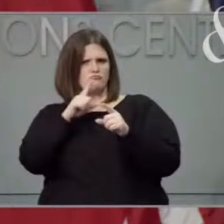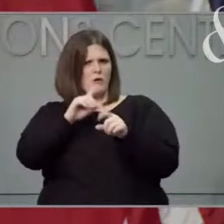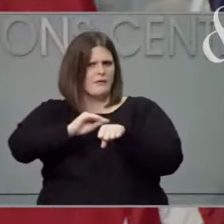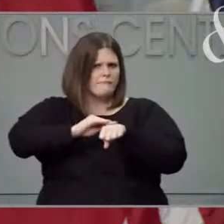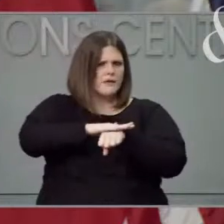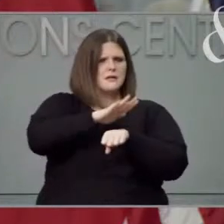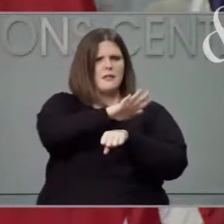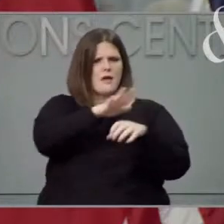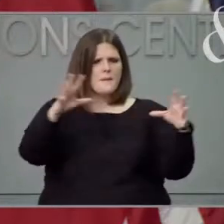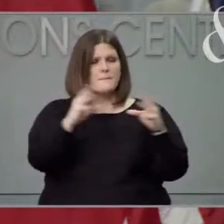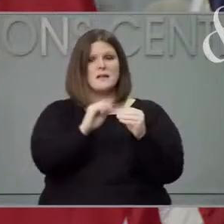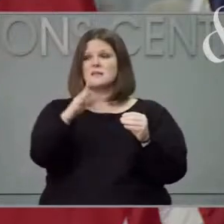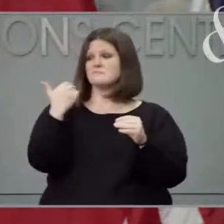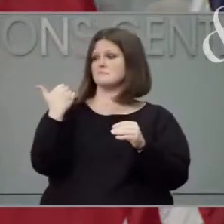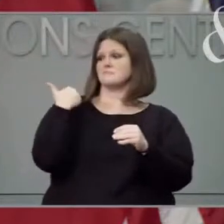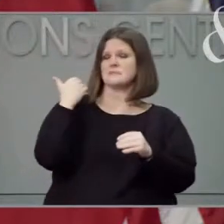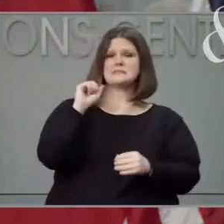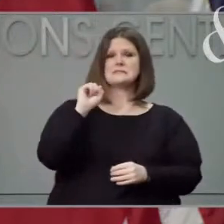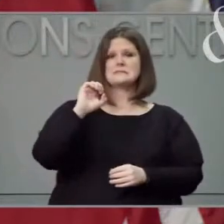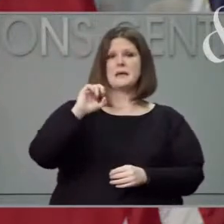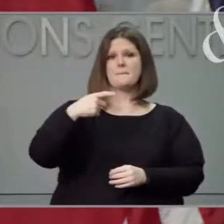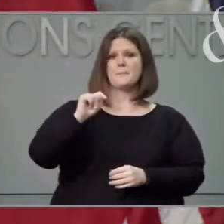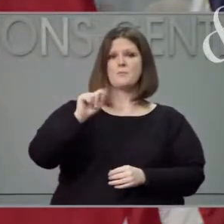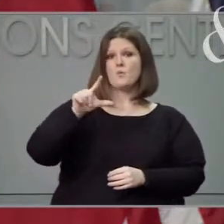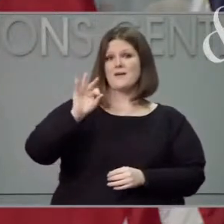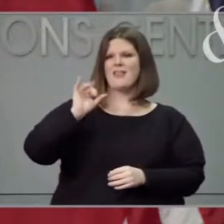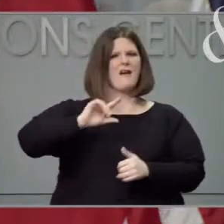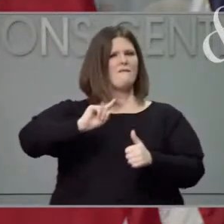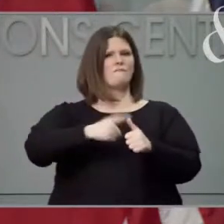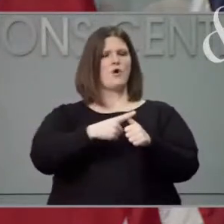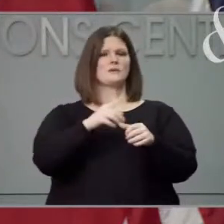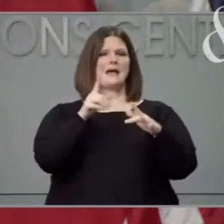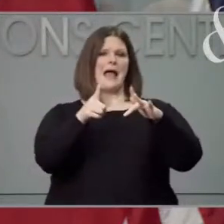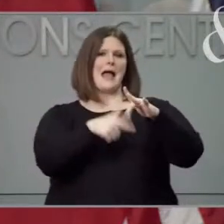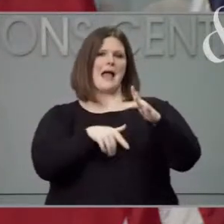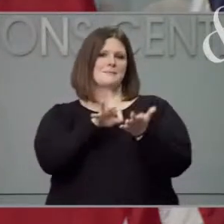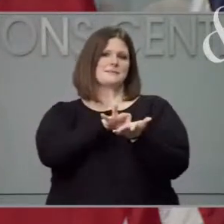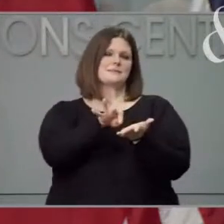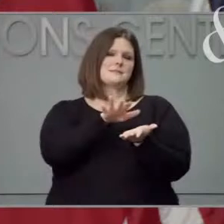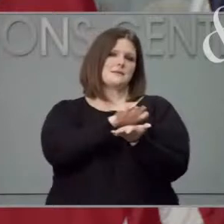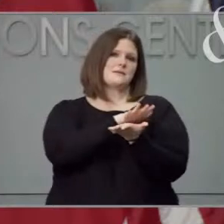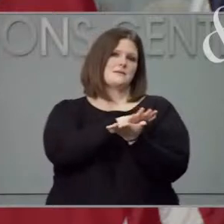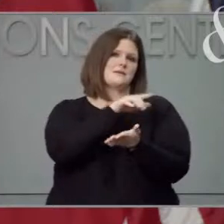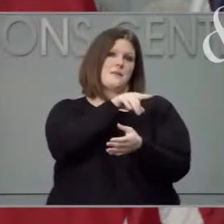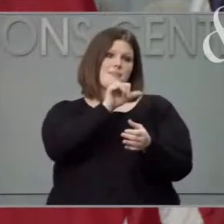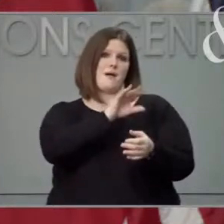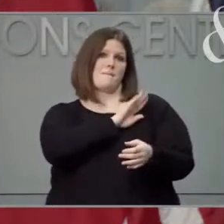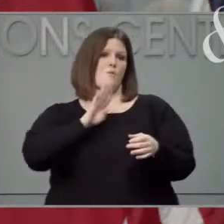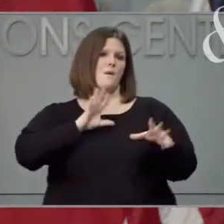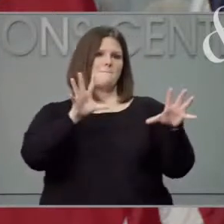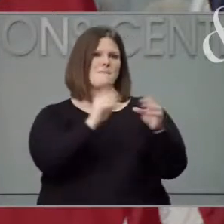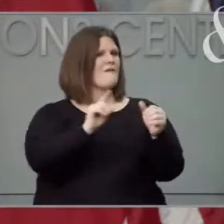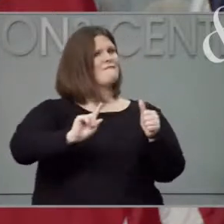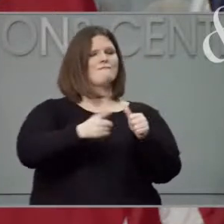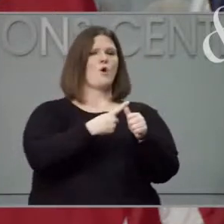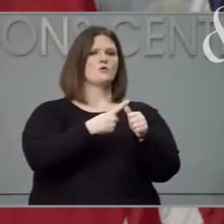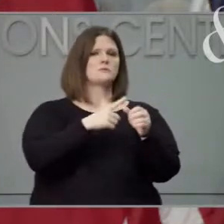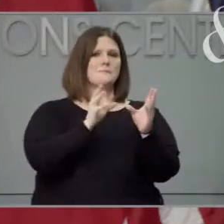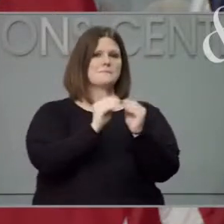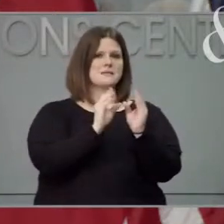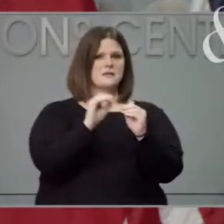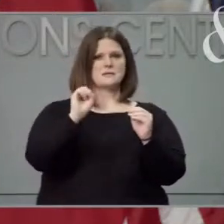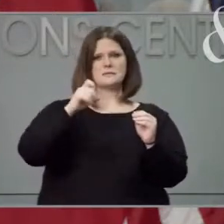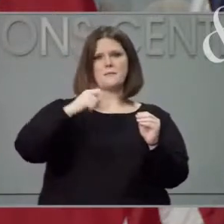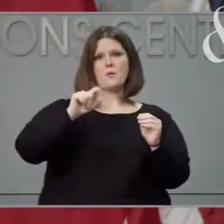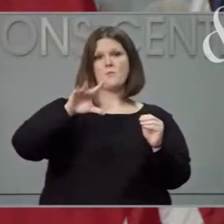of you know, September 29th was the first absentee board meeting that was held for each county board across the state. And with those